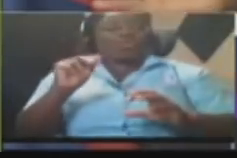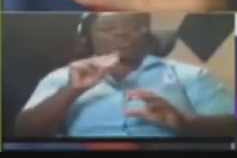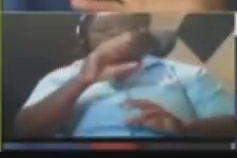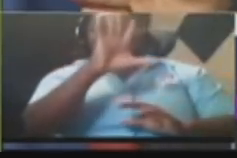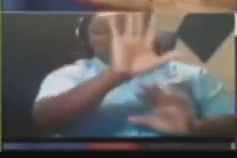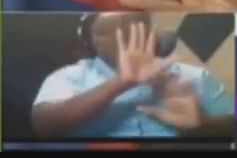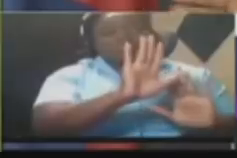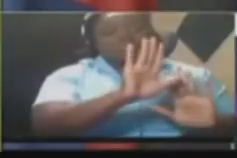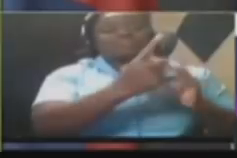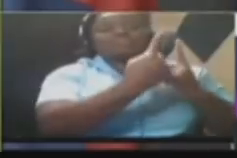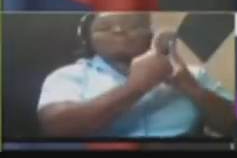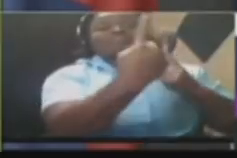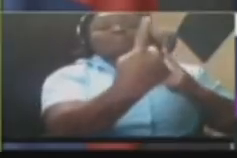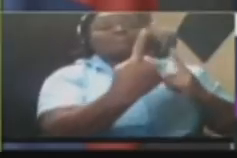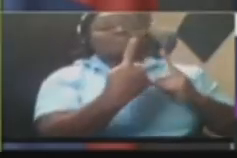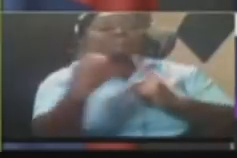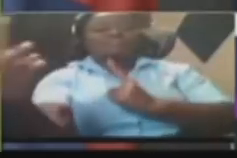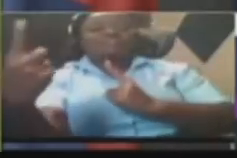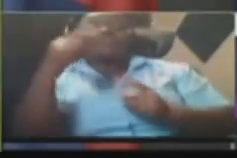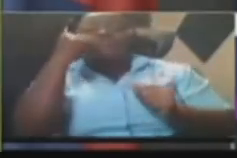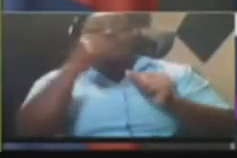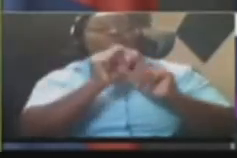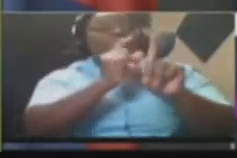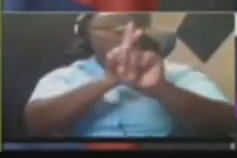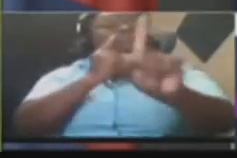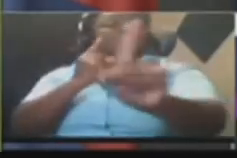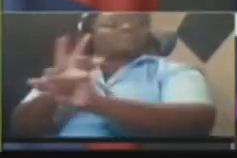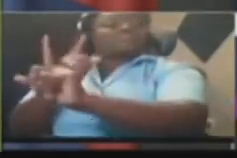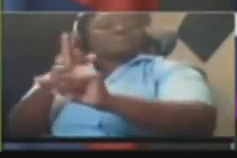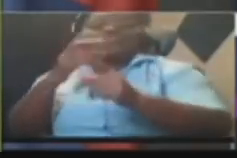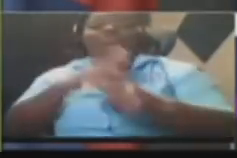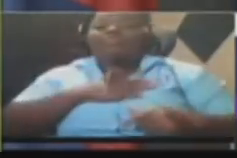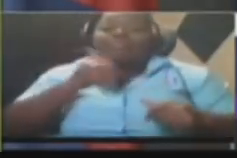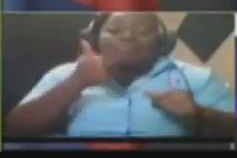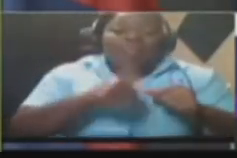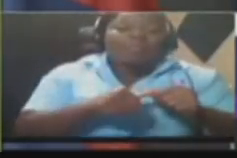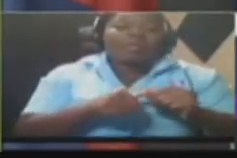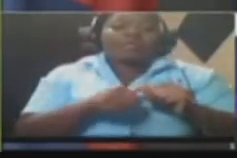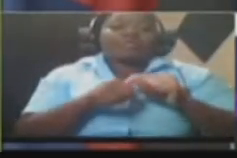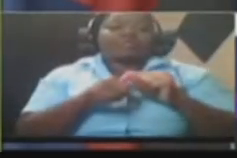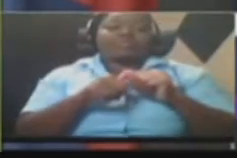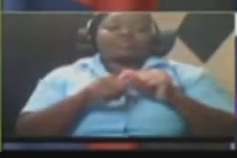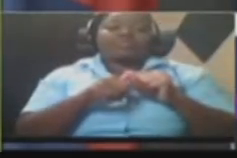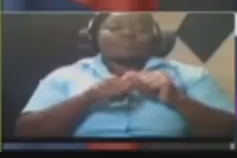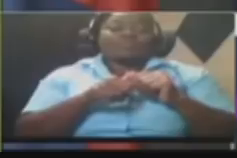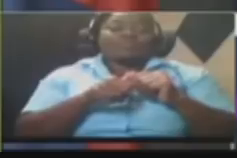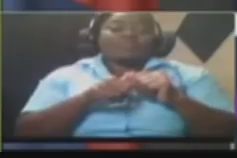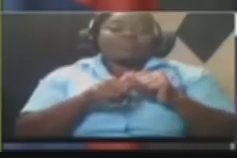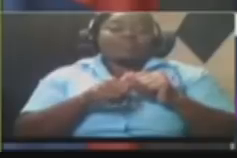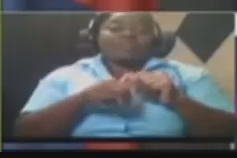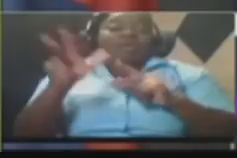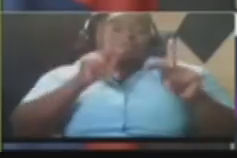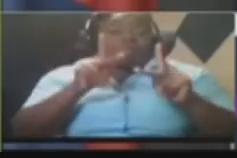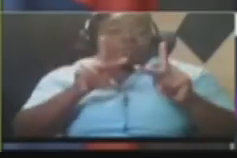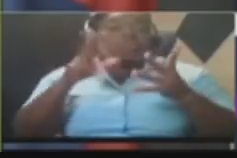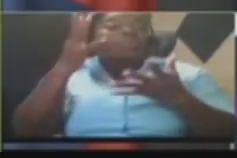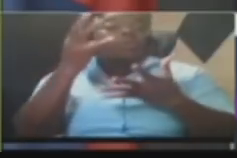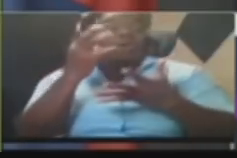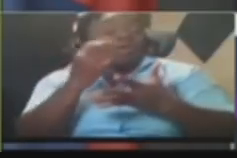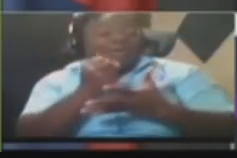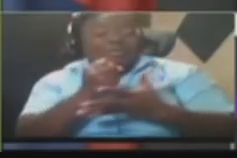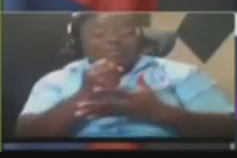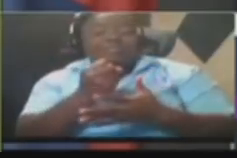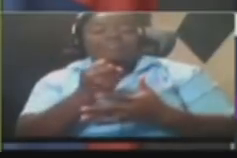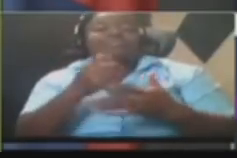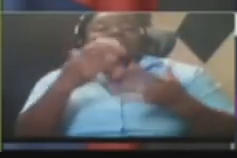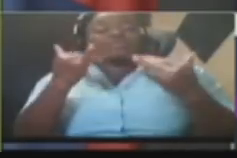400,000 that we are using now, and those who are receiving those will also have to receive another 400,000 again, and we would